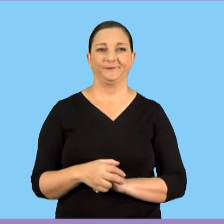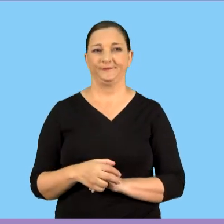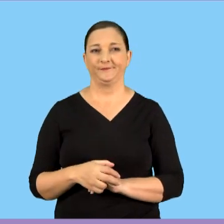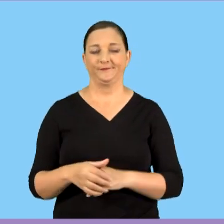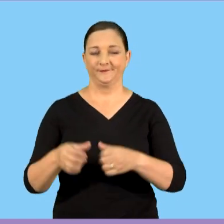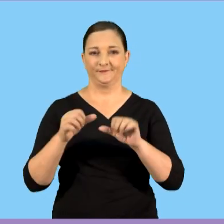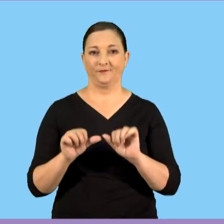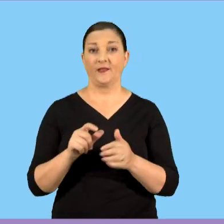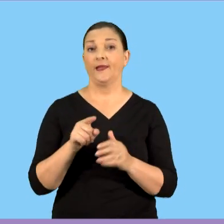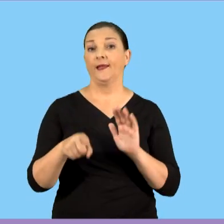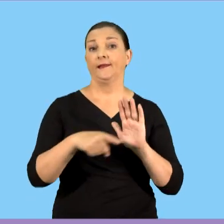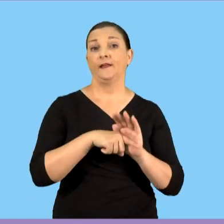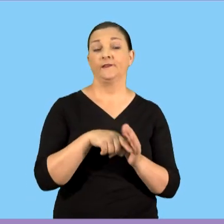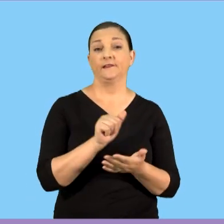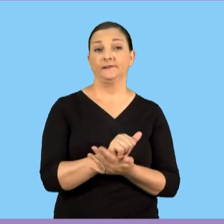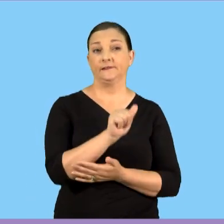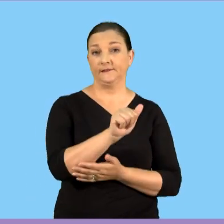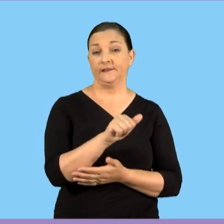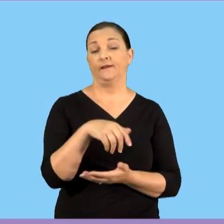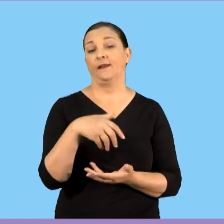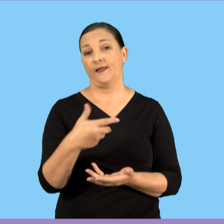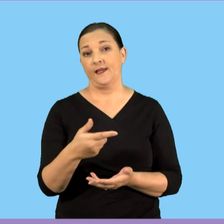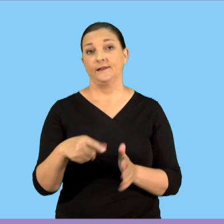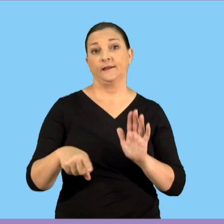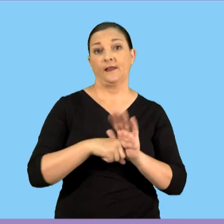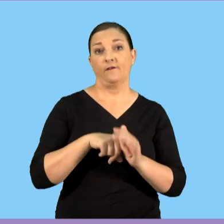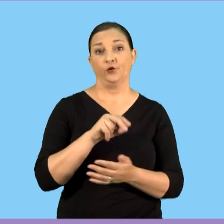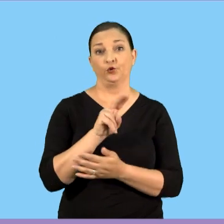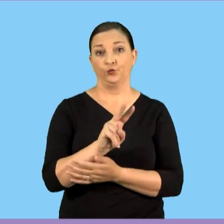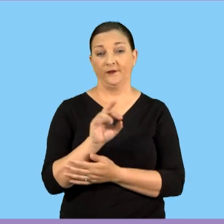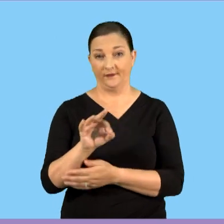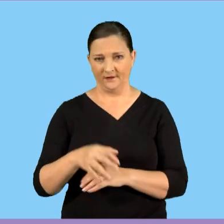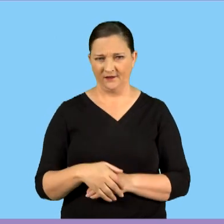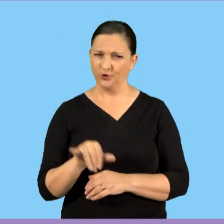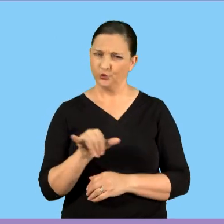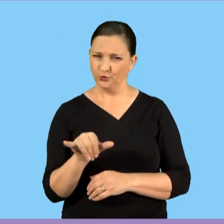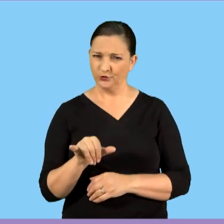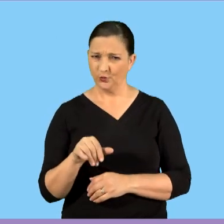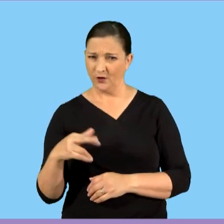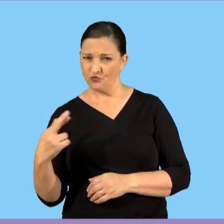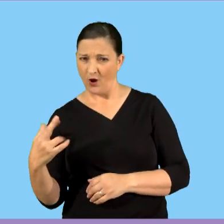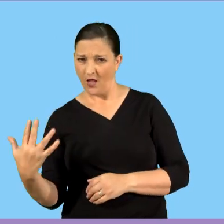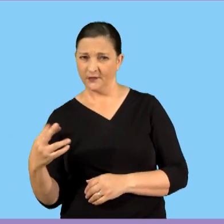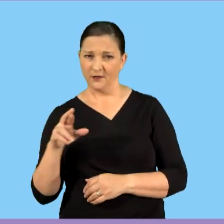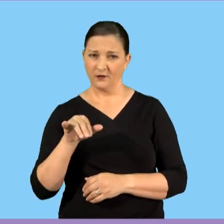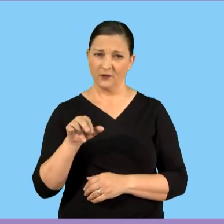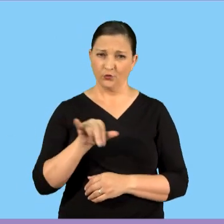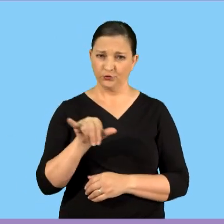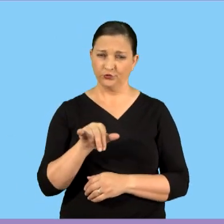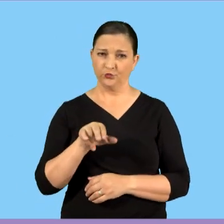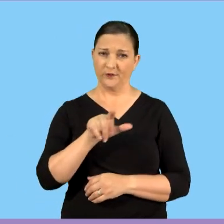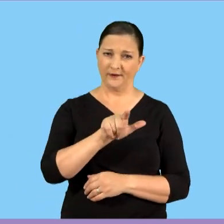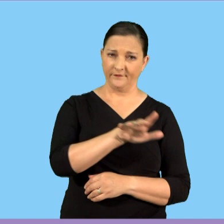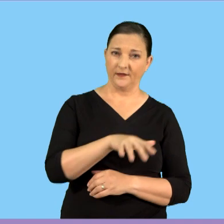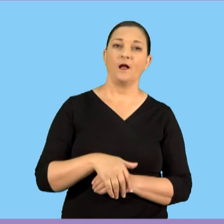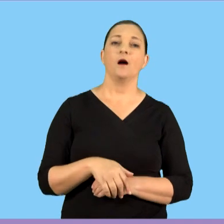than the 6. Then we have a negative 16 and we have a negative 23. Which one is on the left and which one is on the